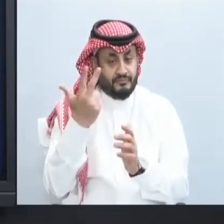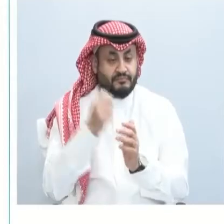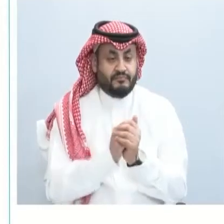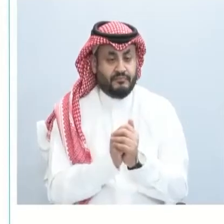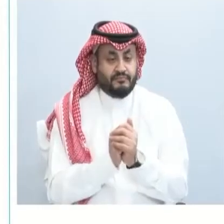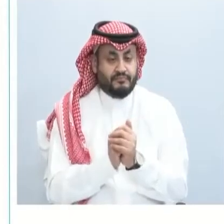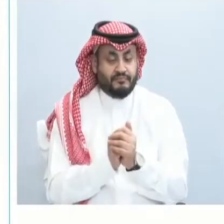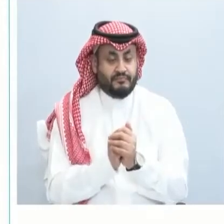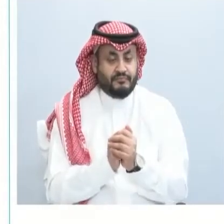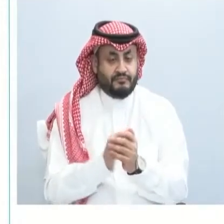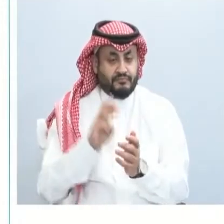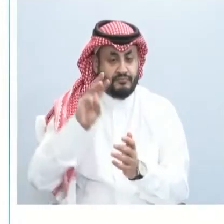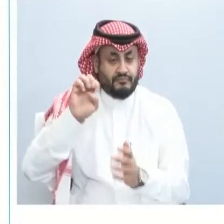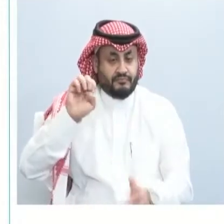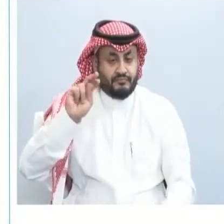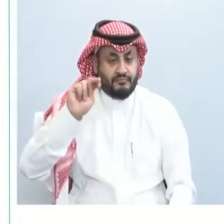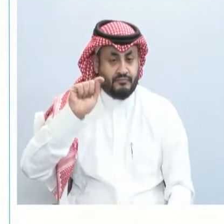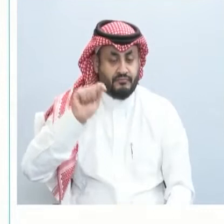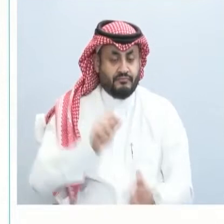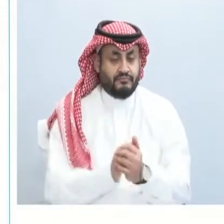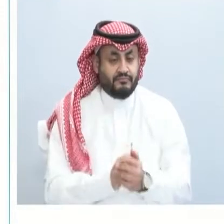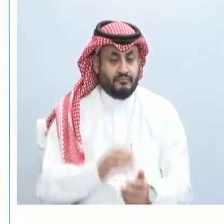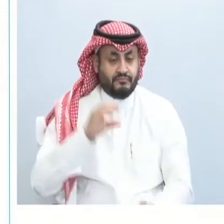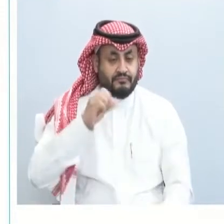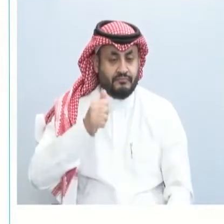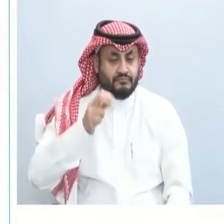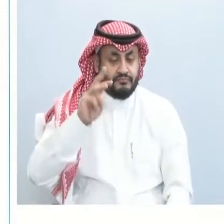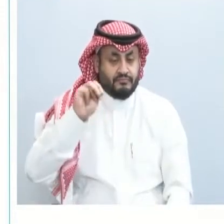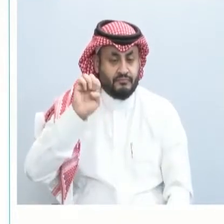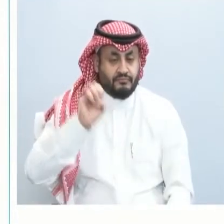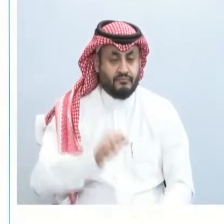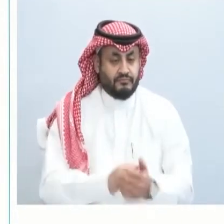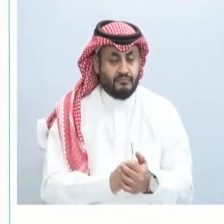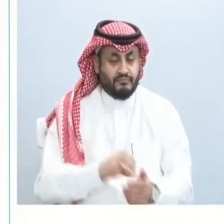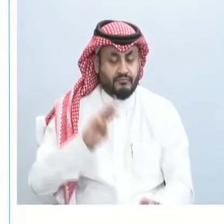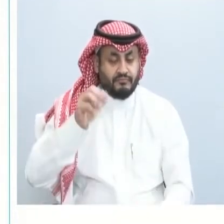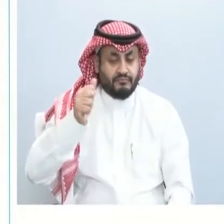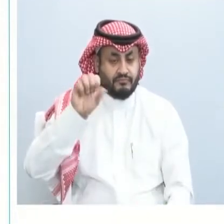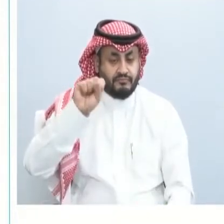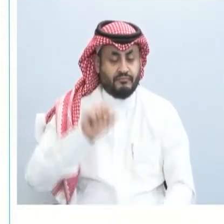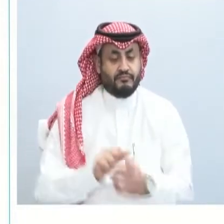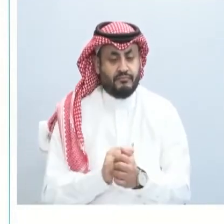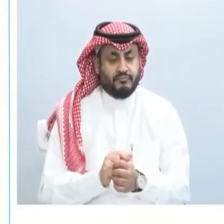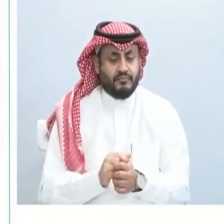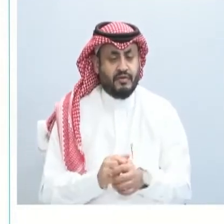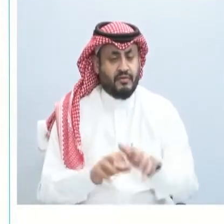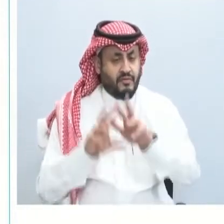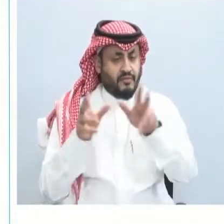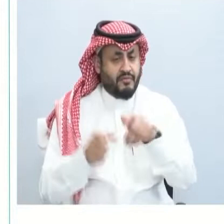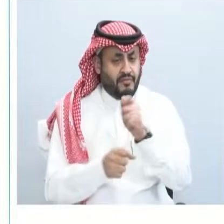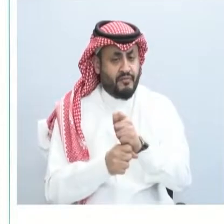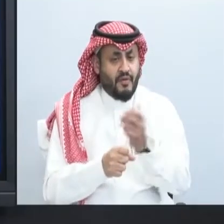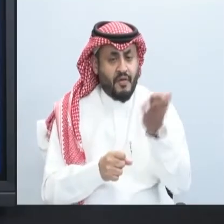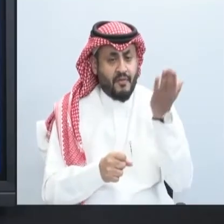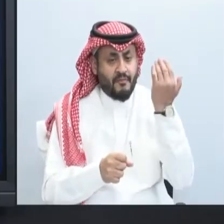were, went, came, and was. All of these verbs are